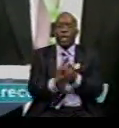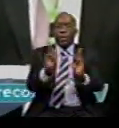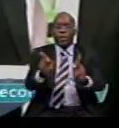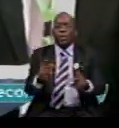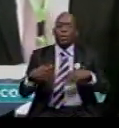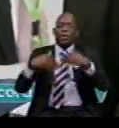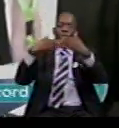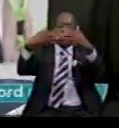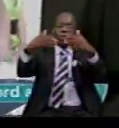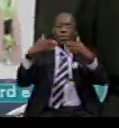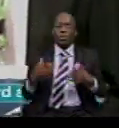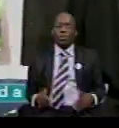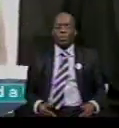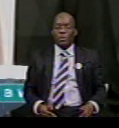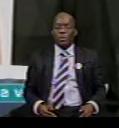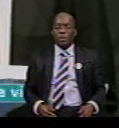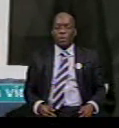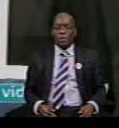Bring that person forward.